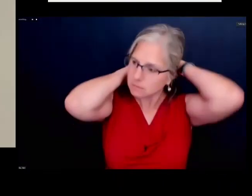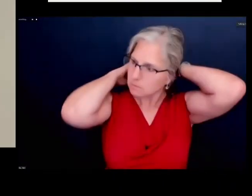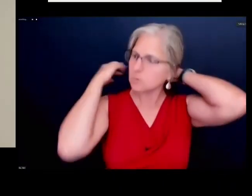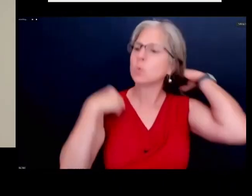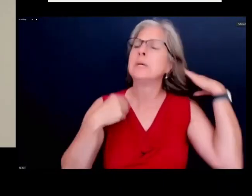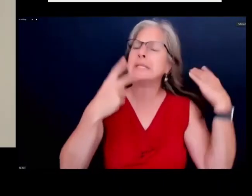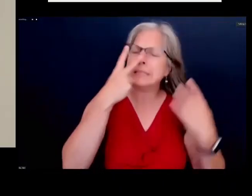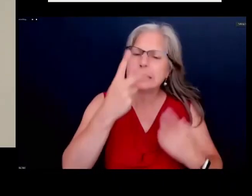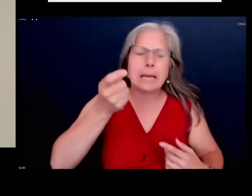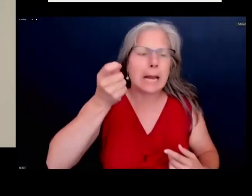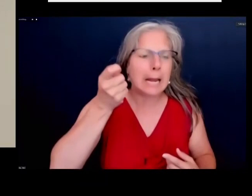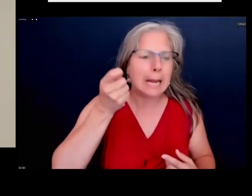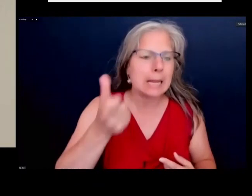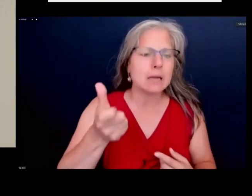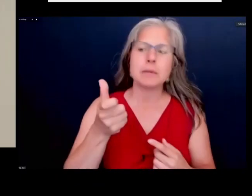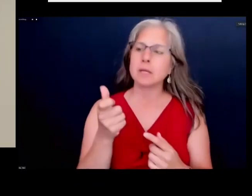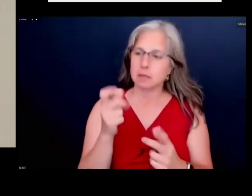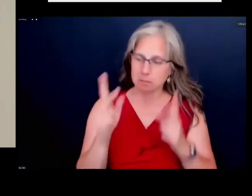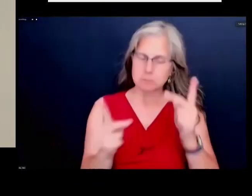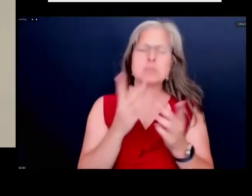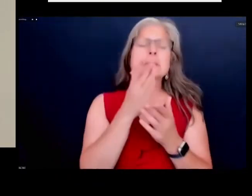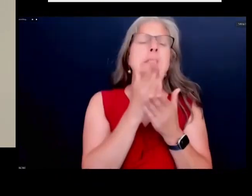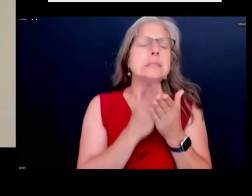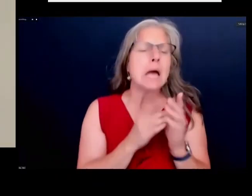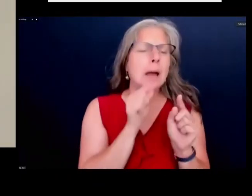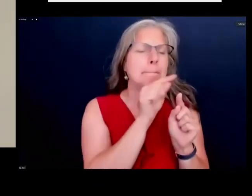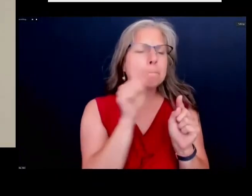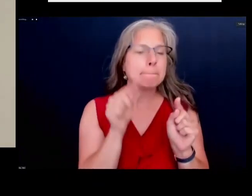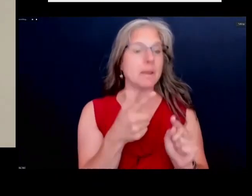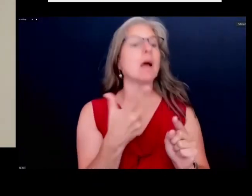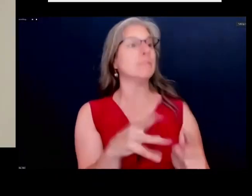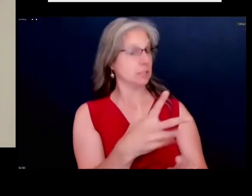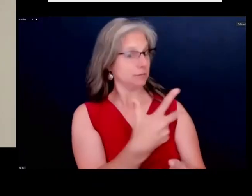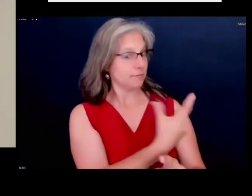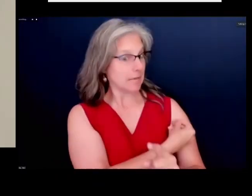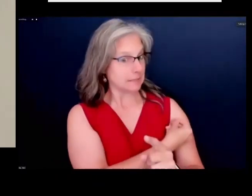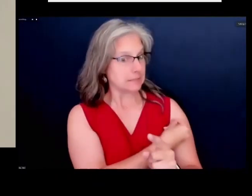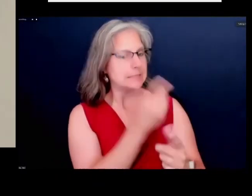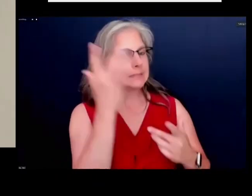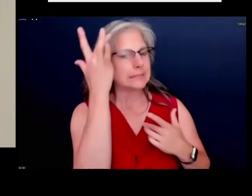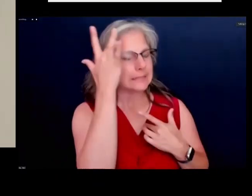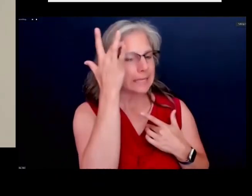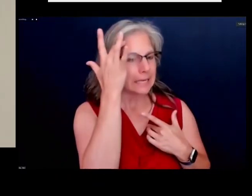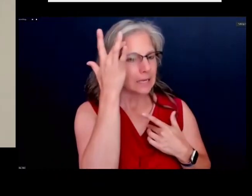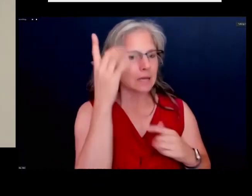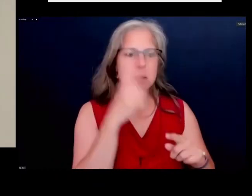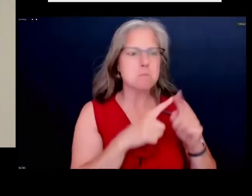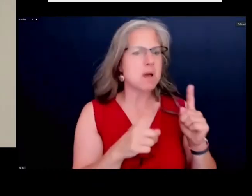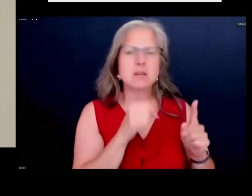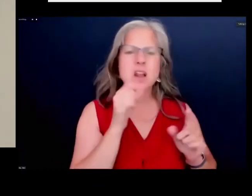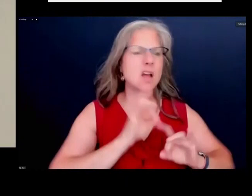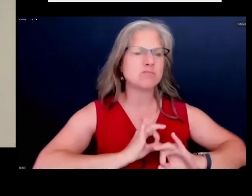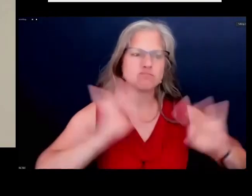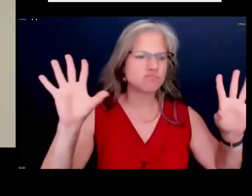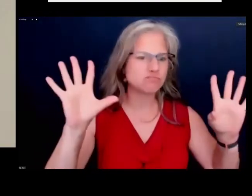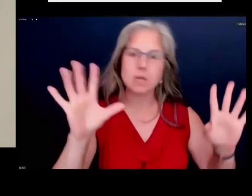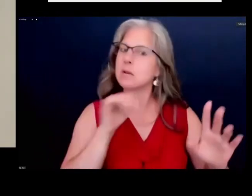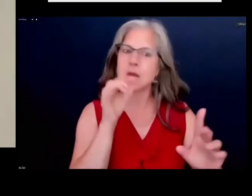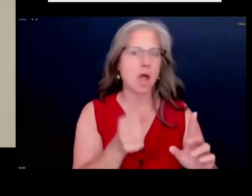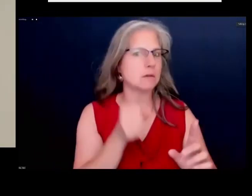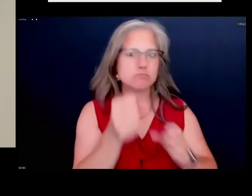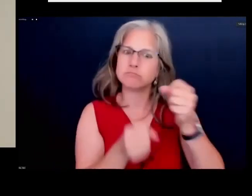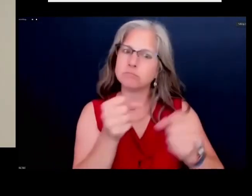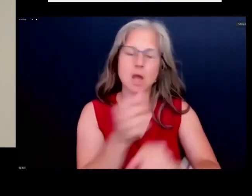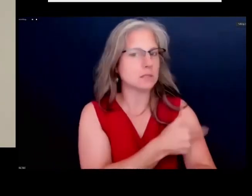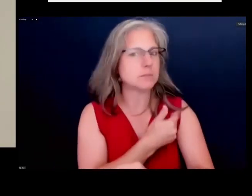Yes, we see some breakthrough infections in people who are vaccinated. However, those cases do not end up in the